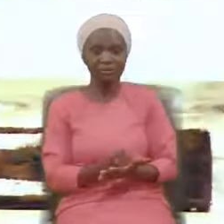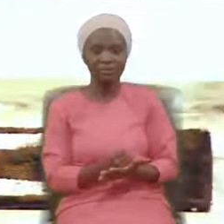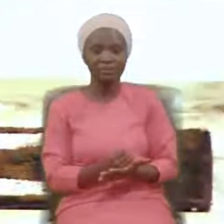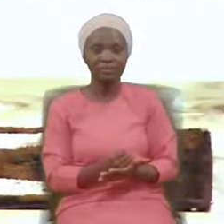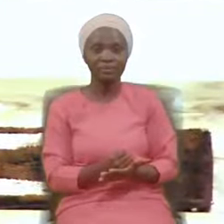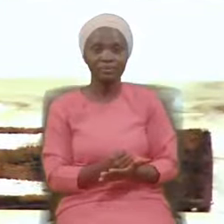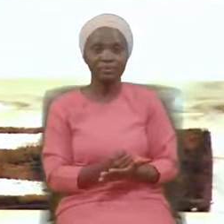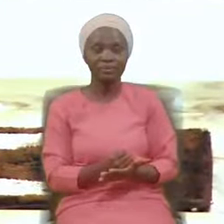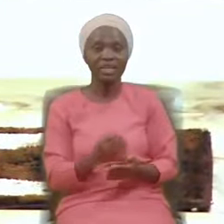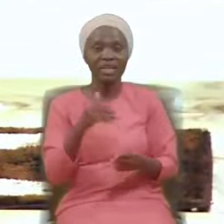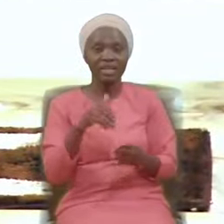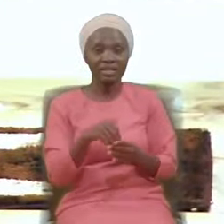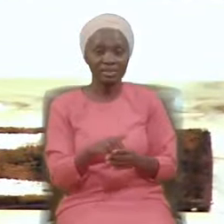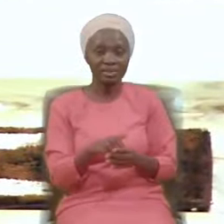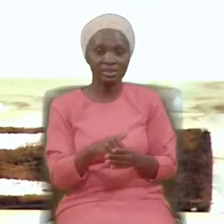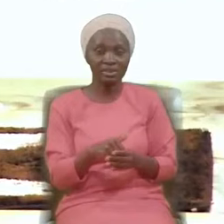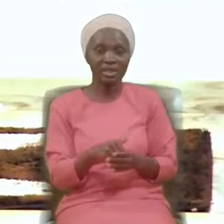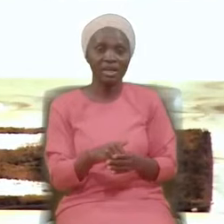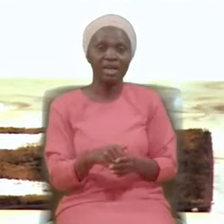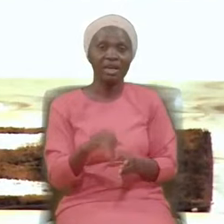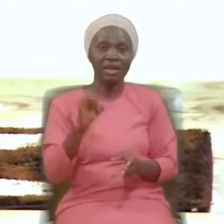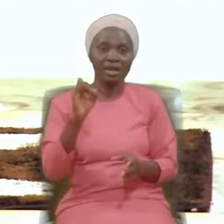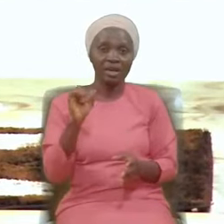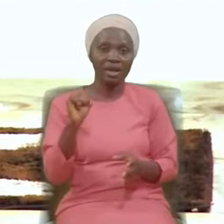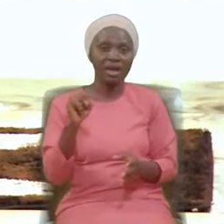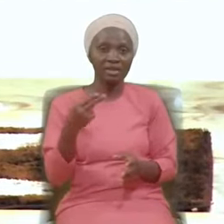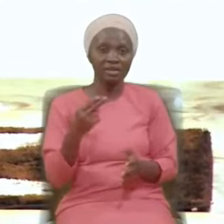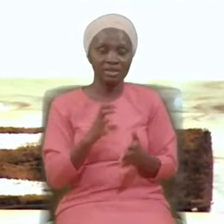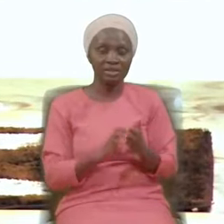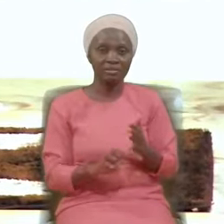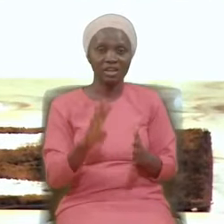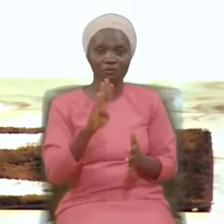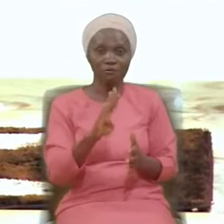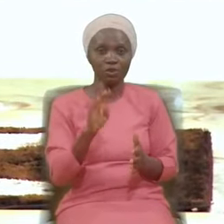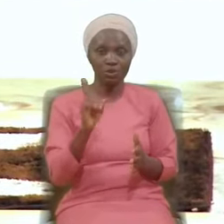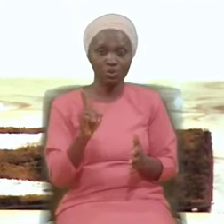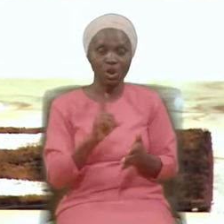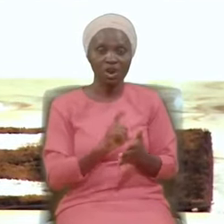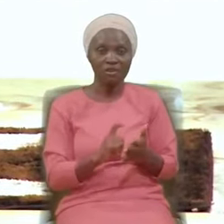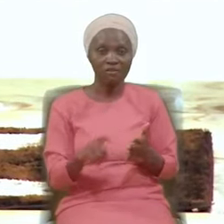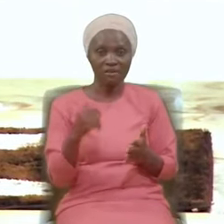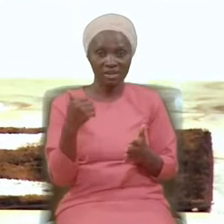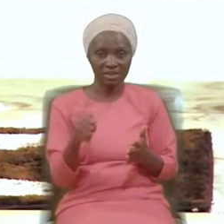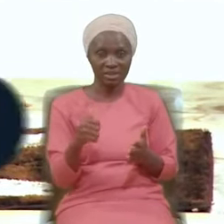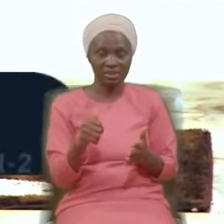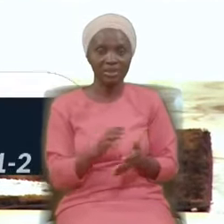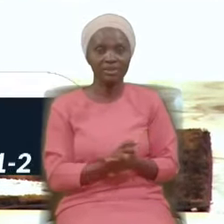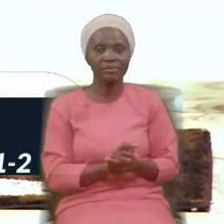chapter 41, verse 10. Isaiah chapter 41. I'm reading there from